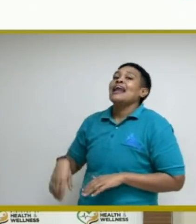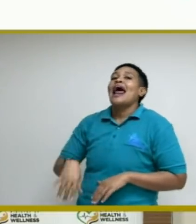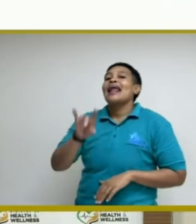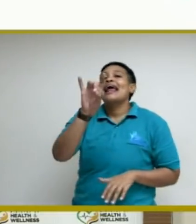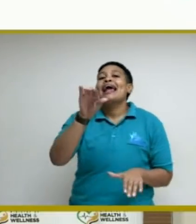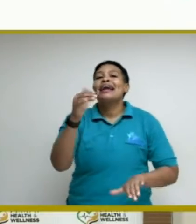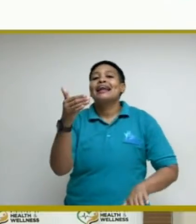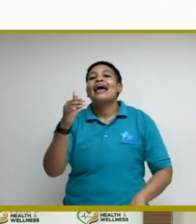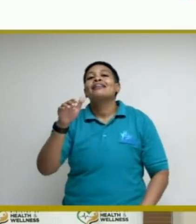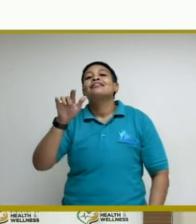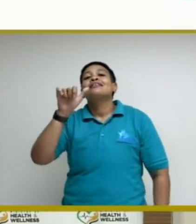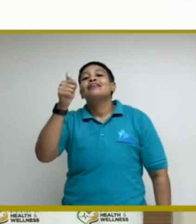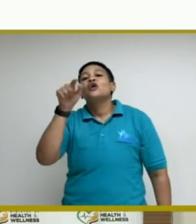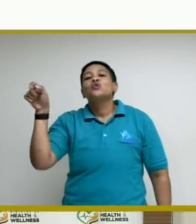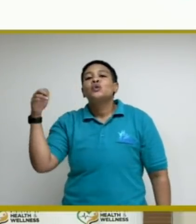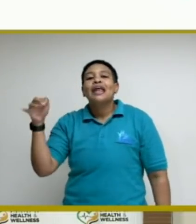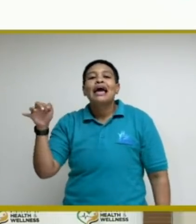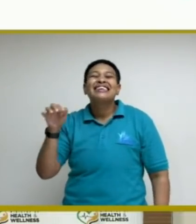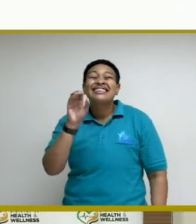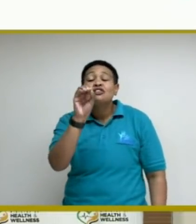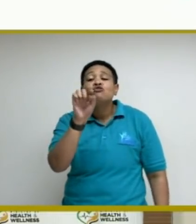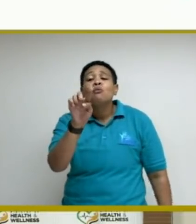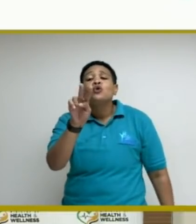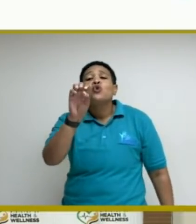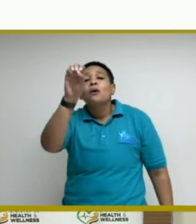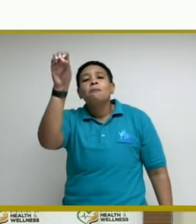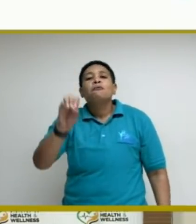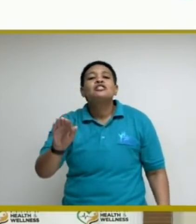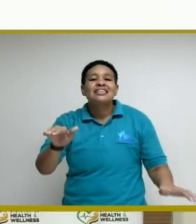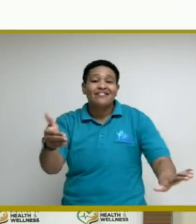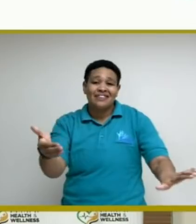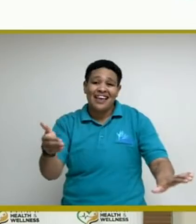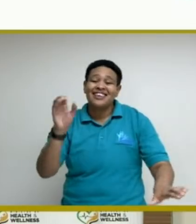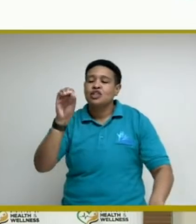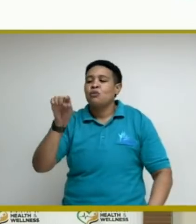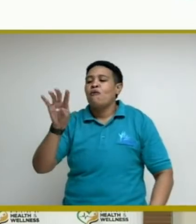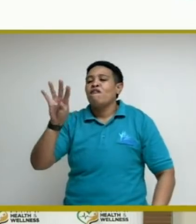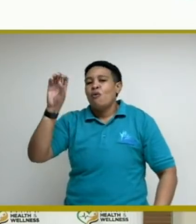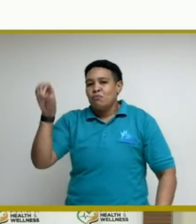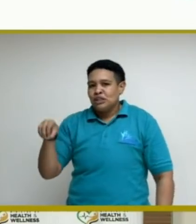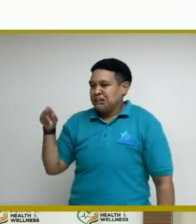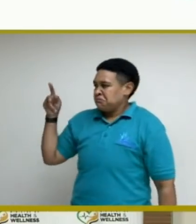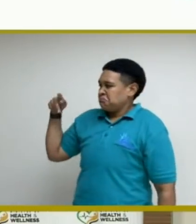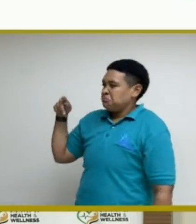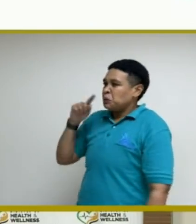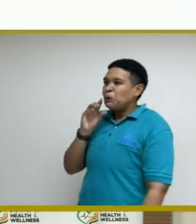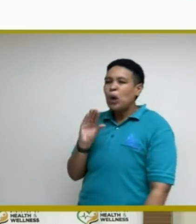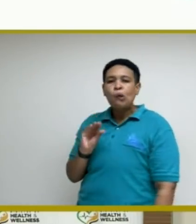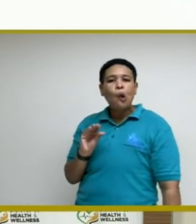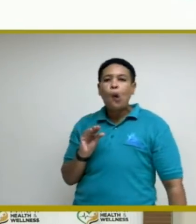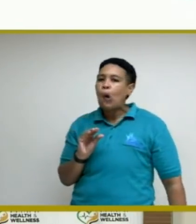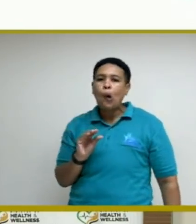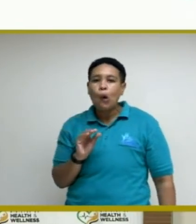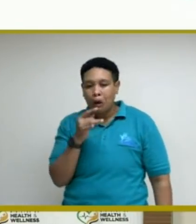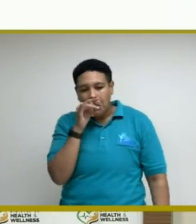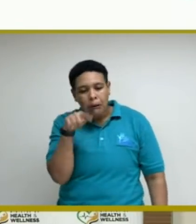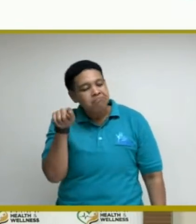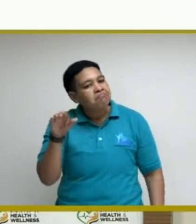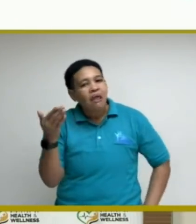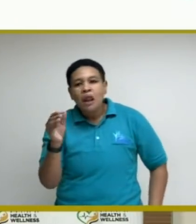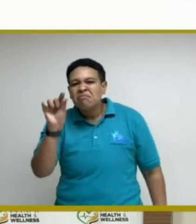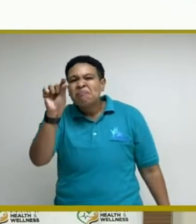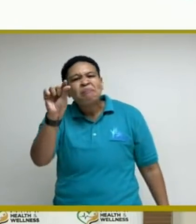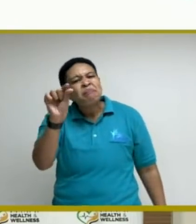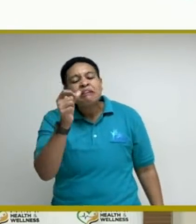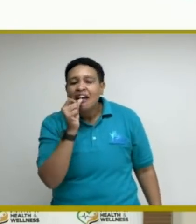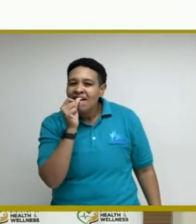19 age group, 0.2% of deaths and 0.4% of deaths, respectively. To